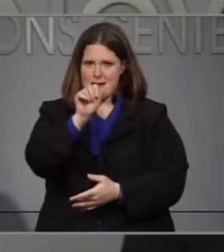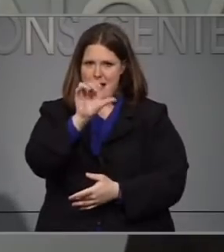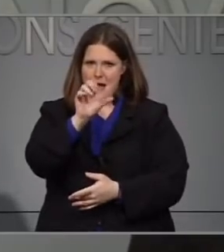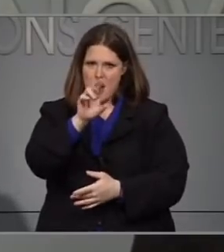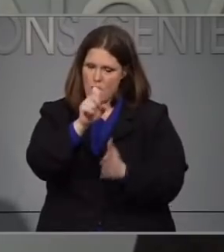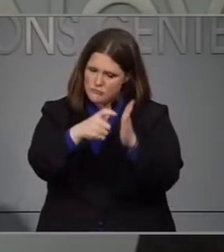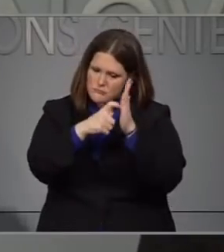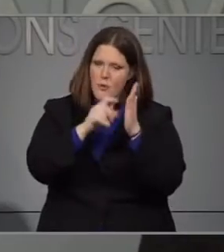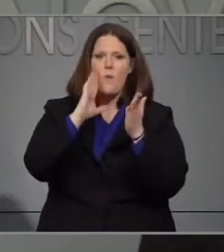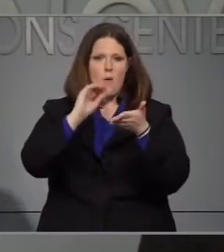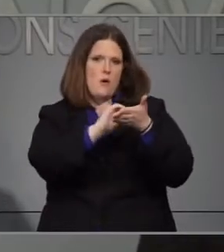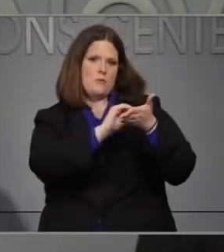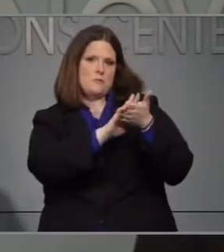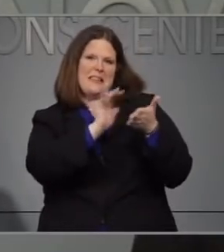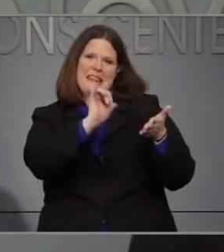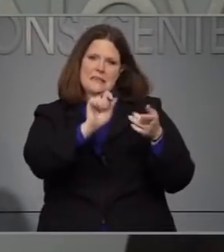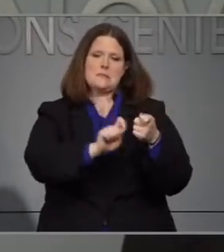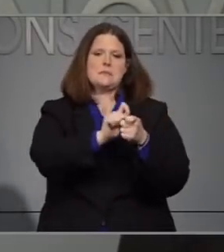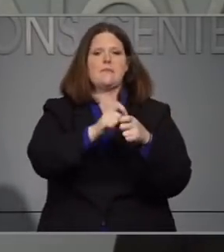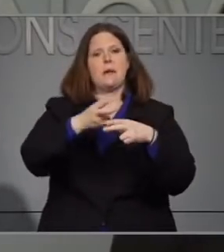locations.